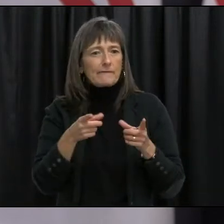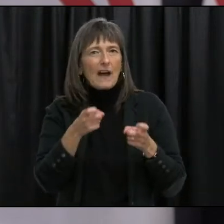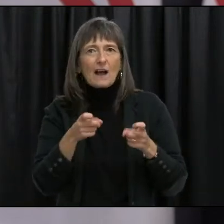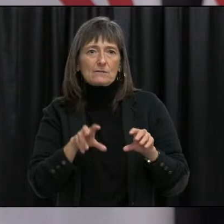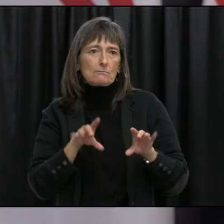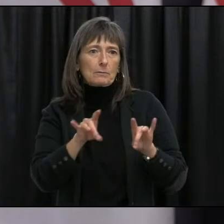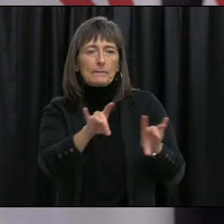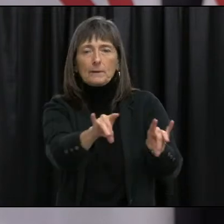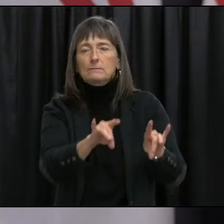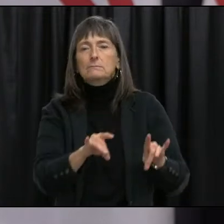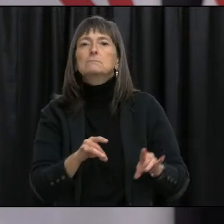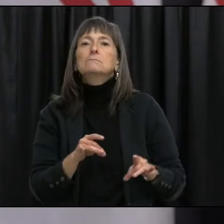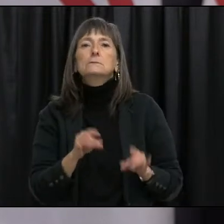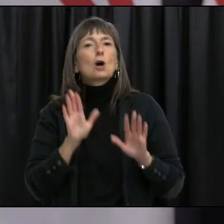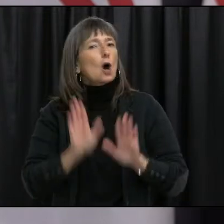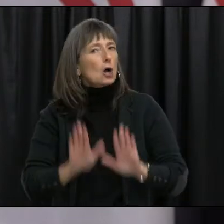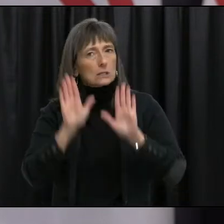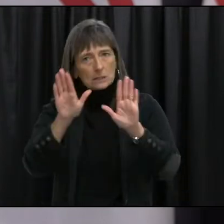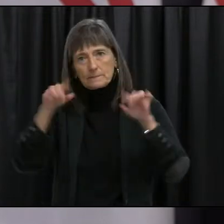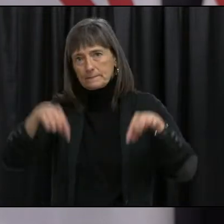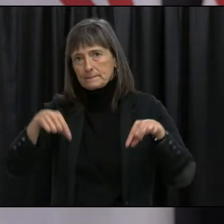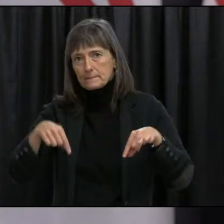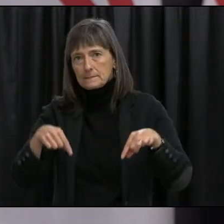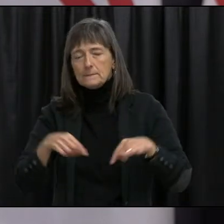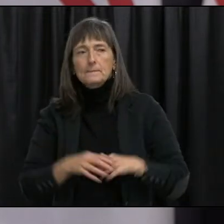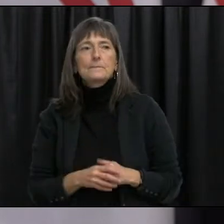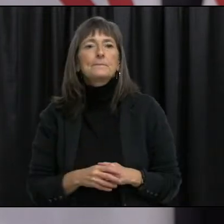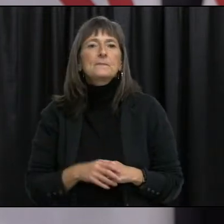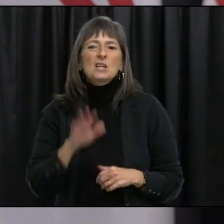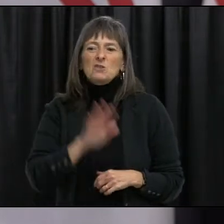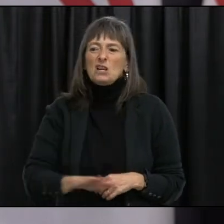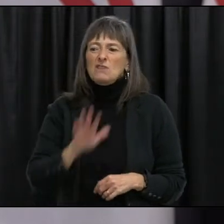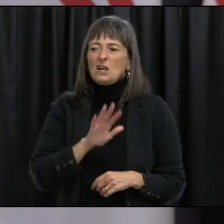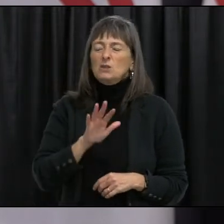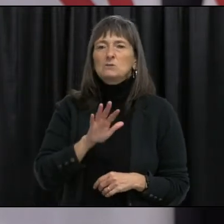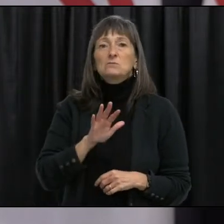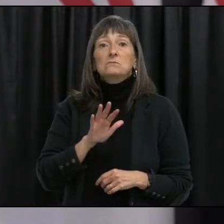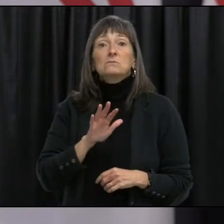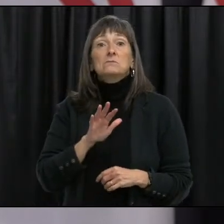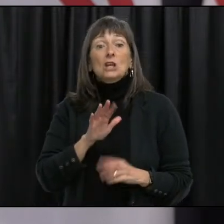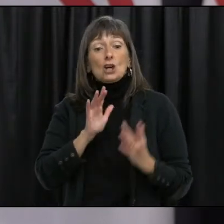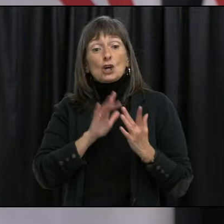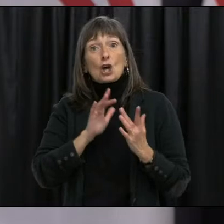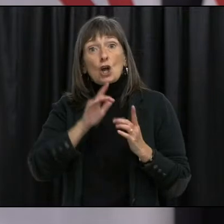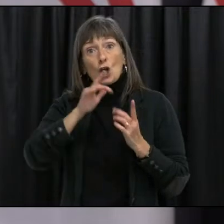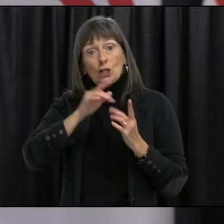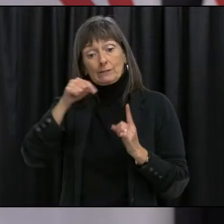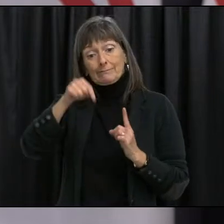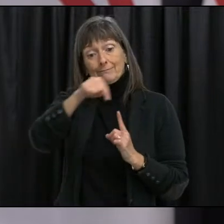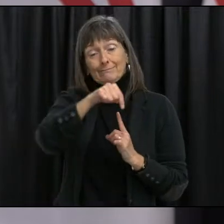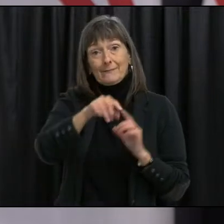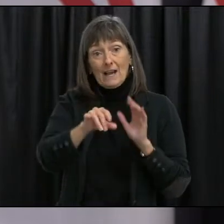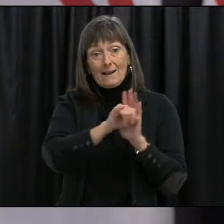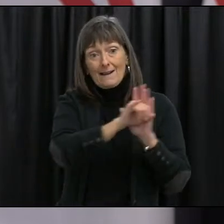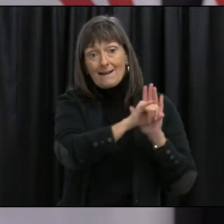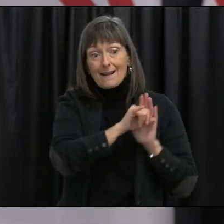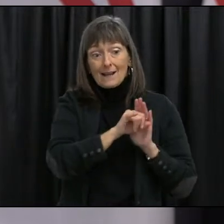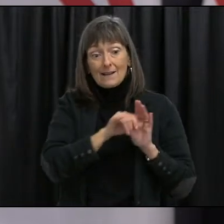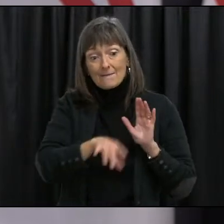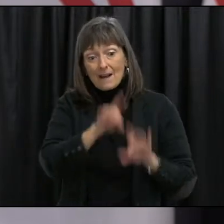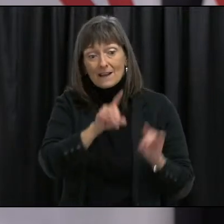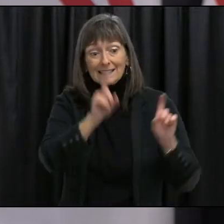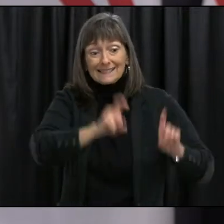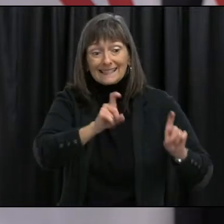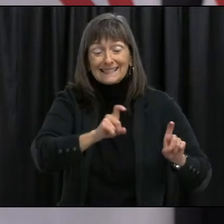they're identifiable. Our metrics are around 90% of contacts being identified and traced